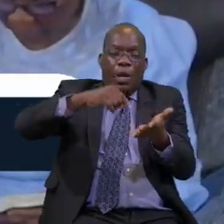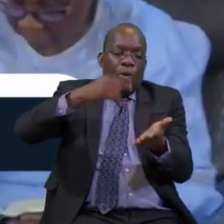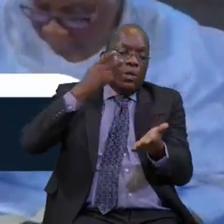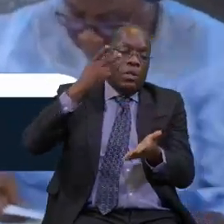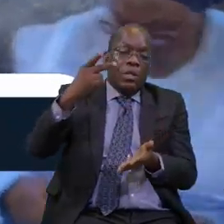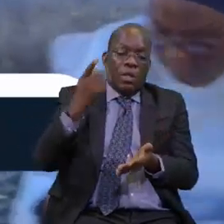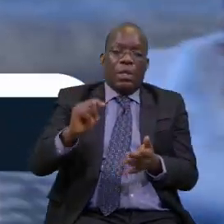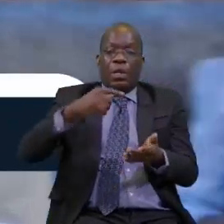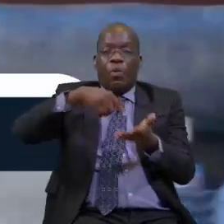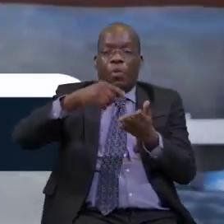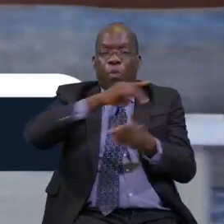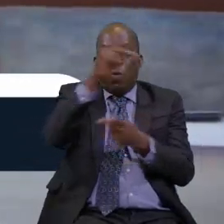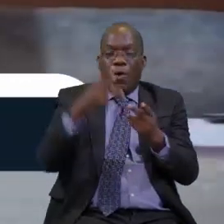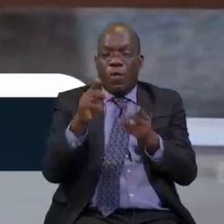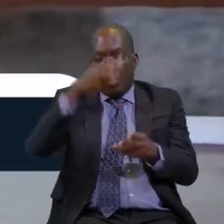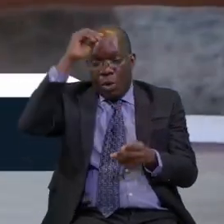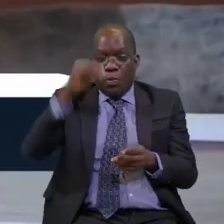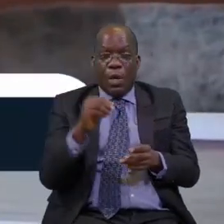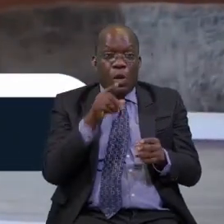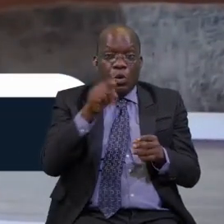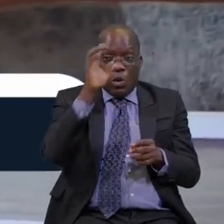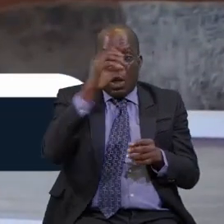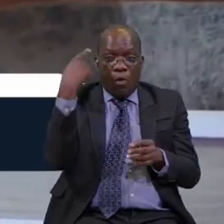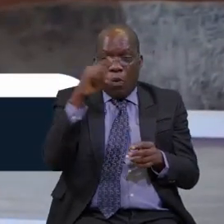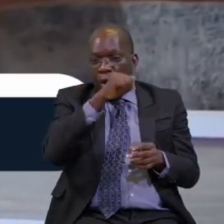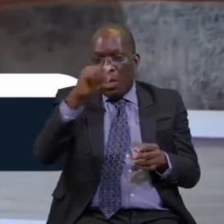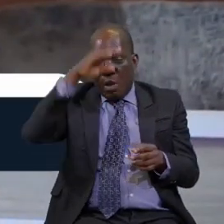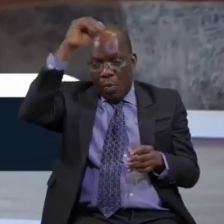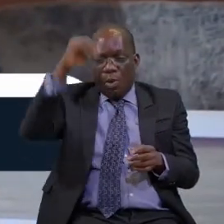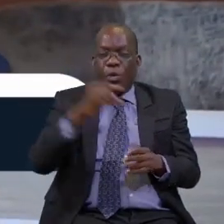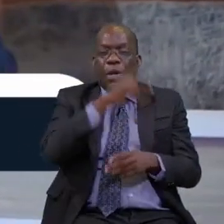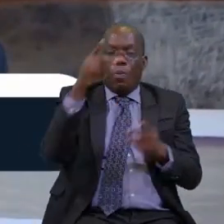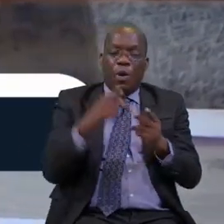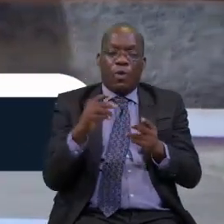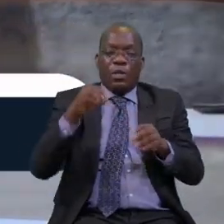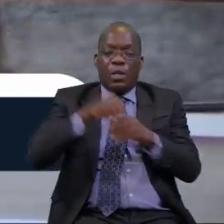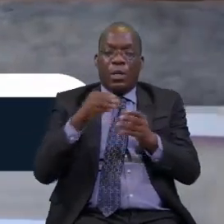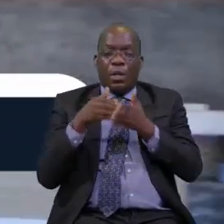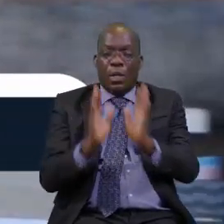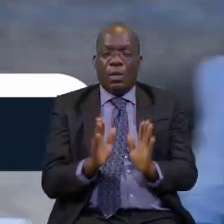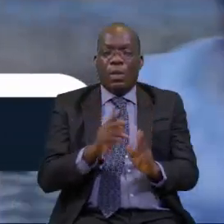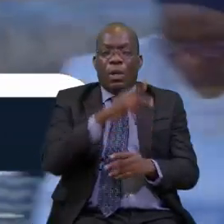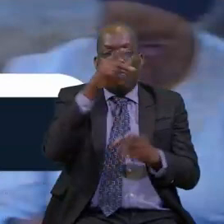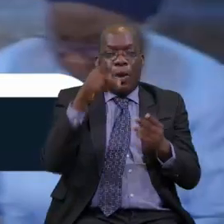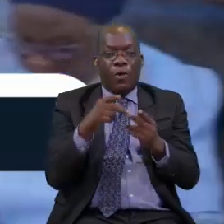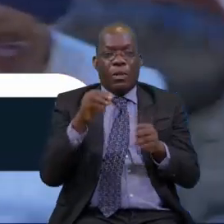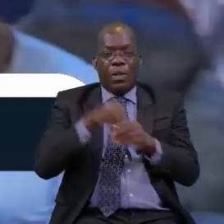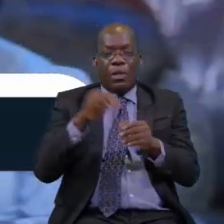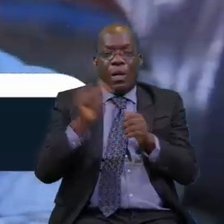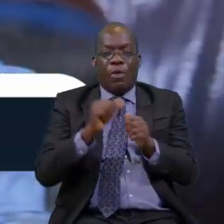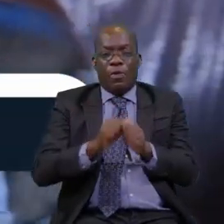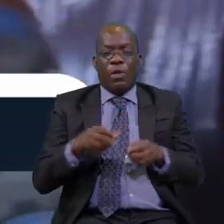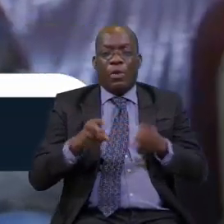for a man perfect in leadership, perfect in every way, because it says, mark that